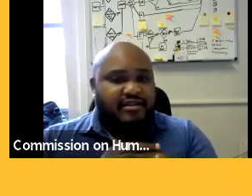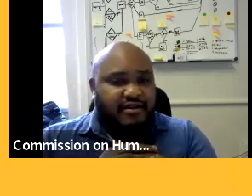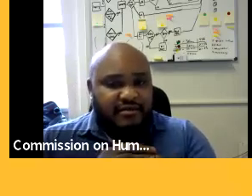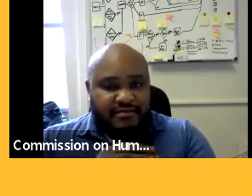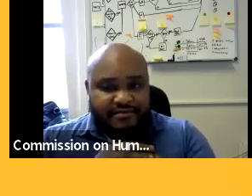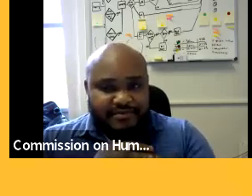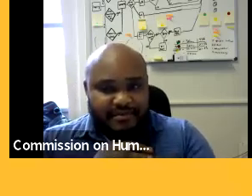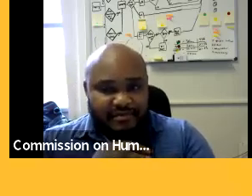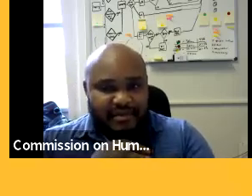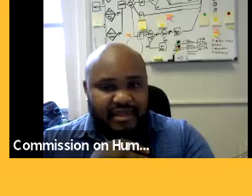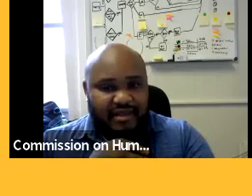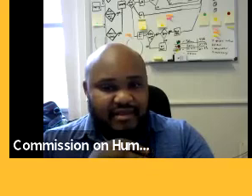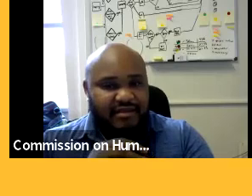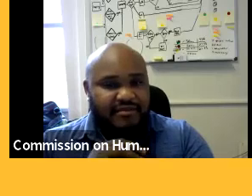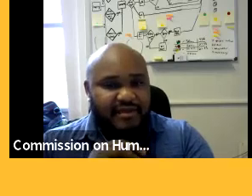So